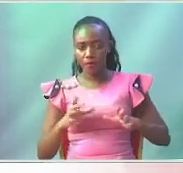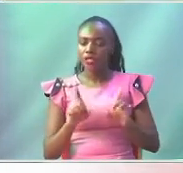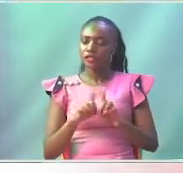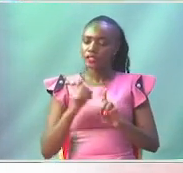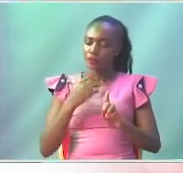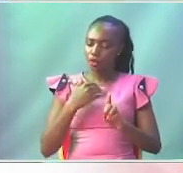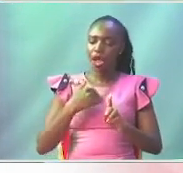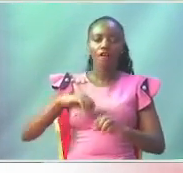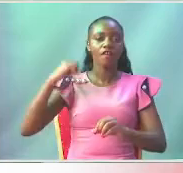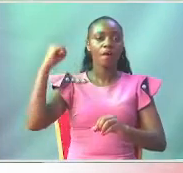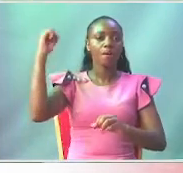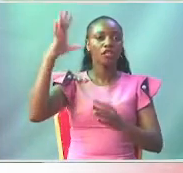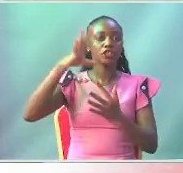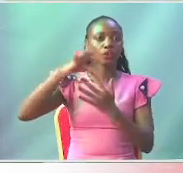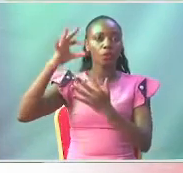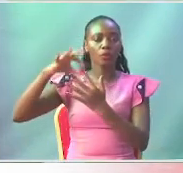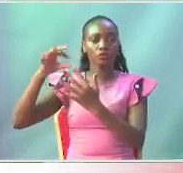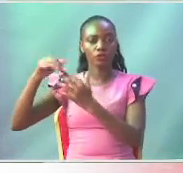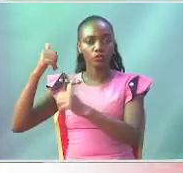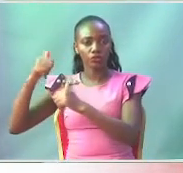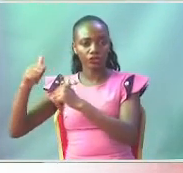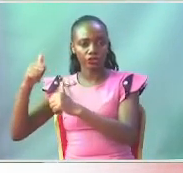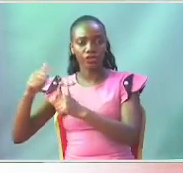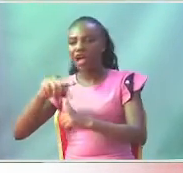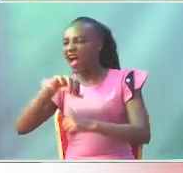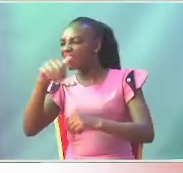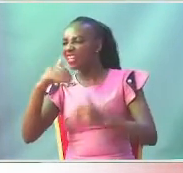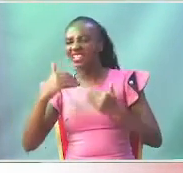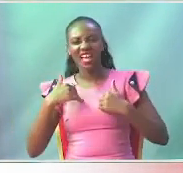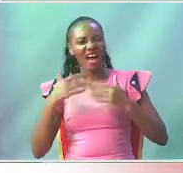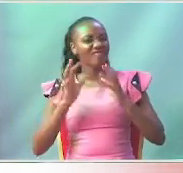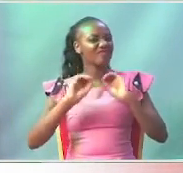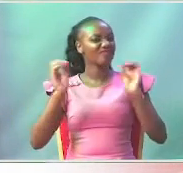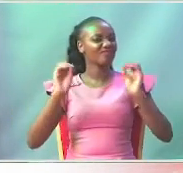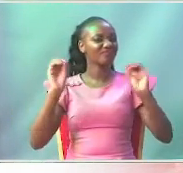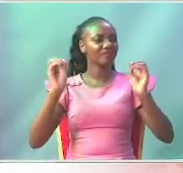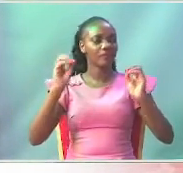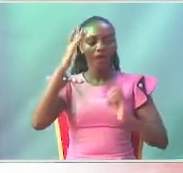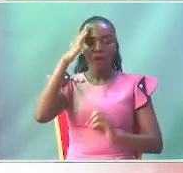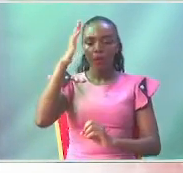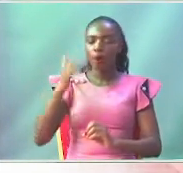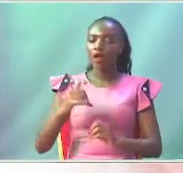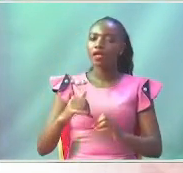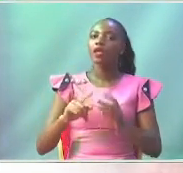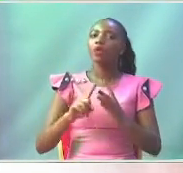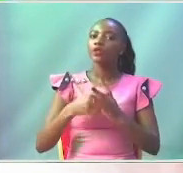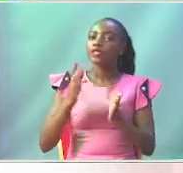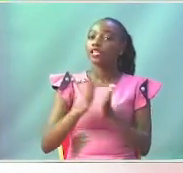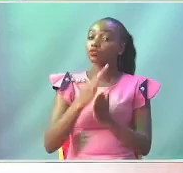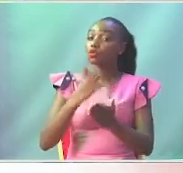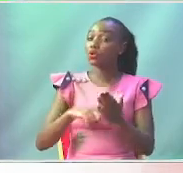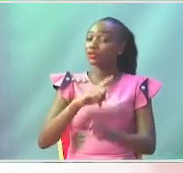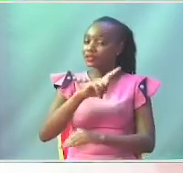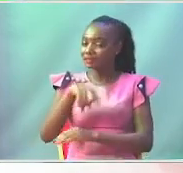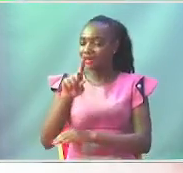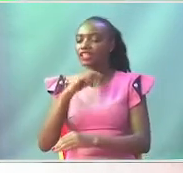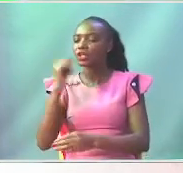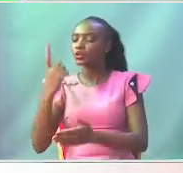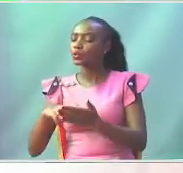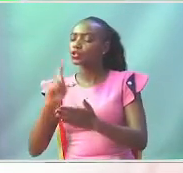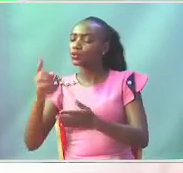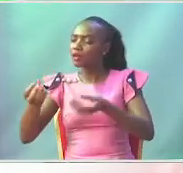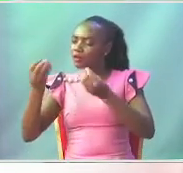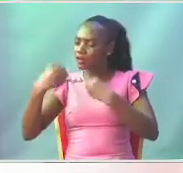political option that is diametrically opposed to the others, because we stand for what is right, not what will give